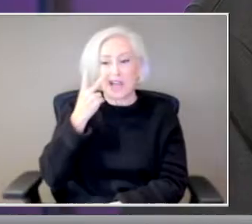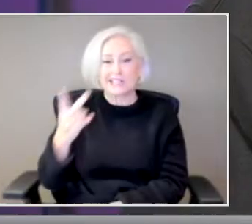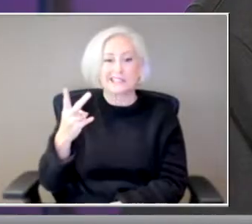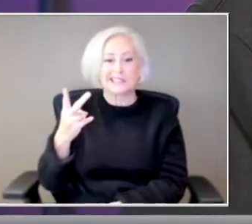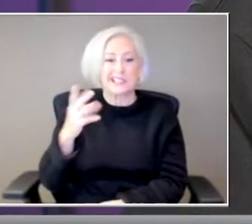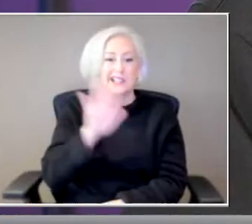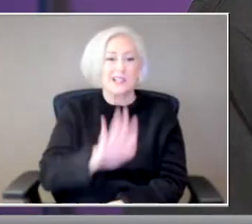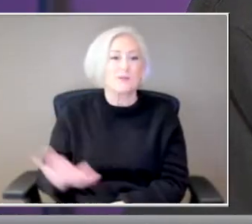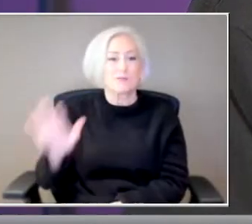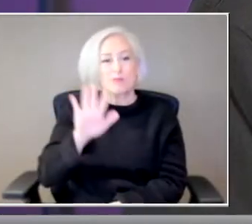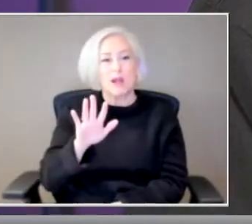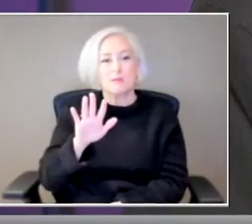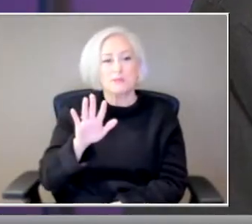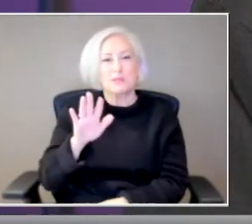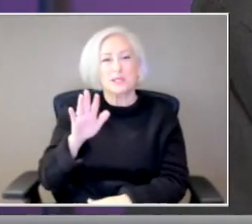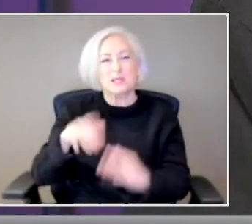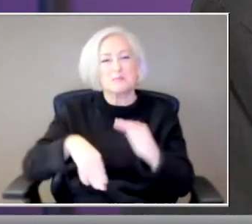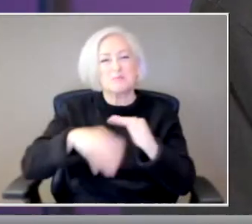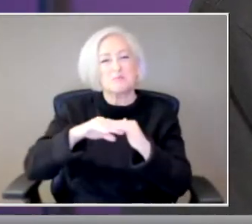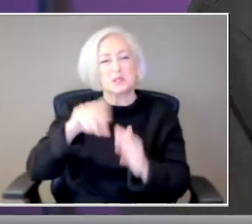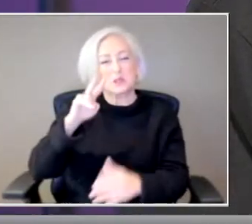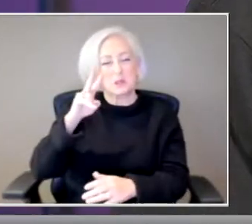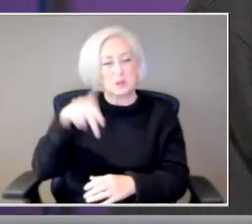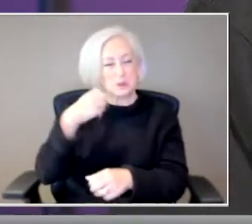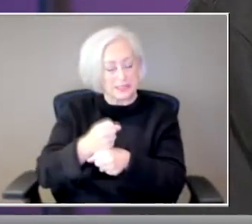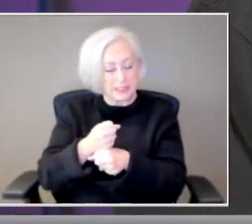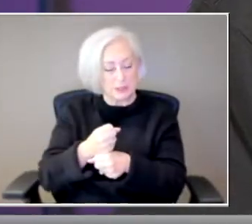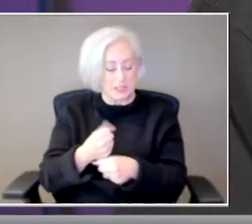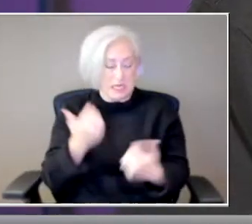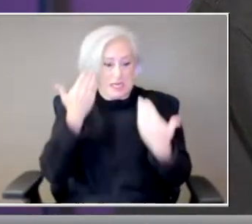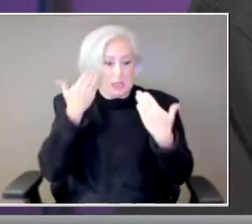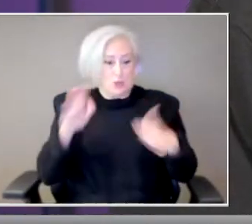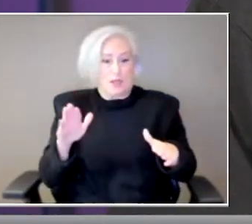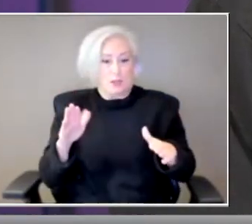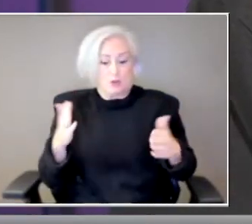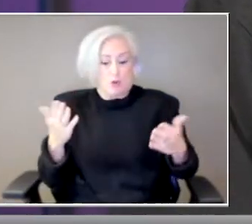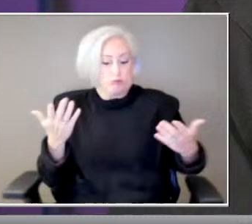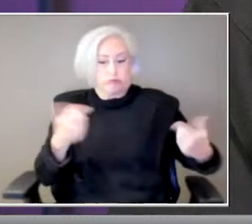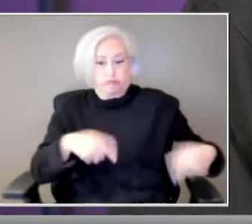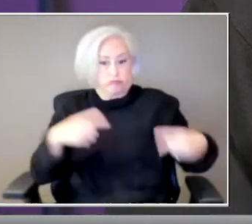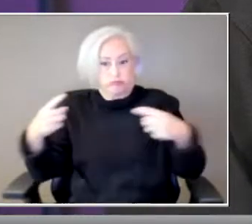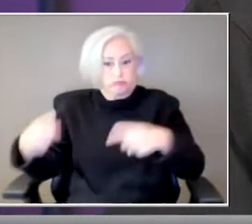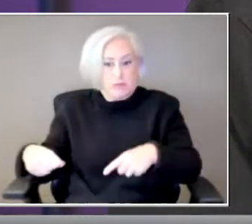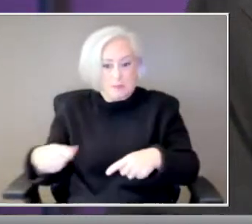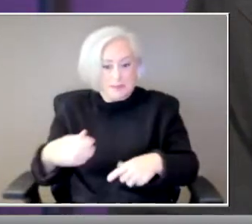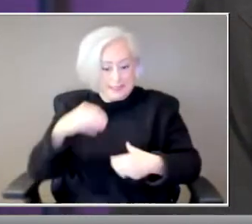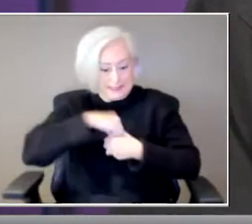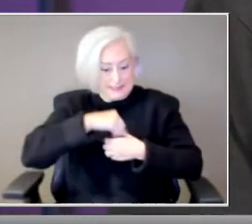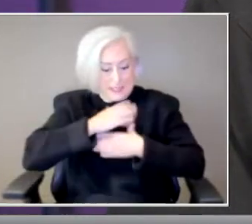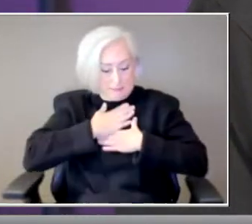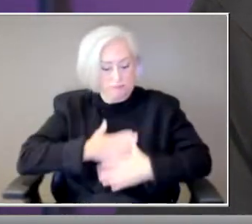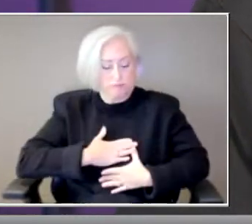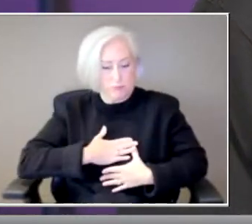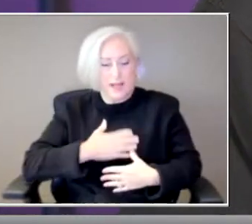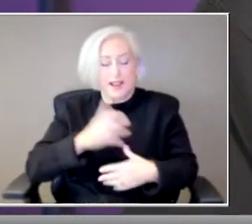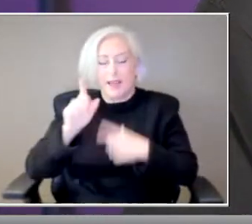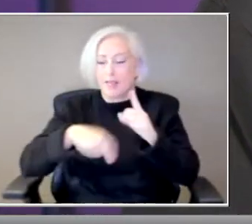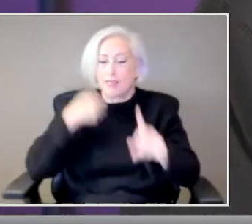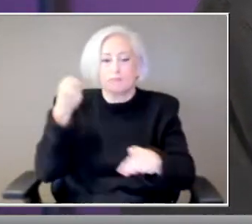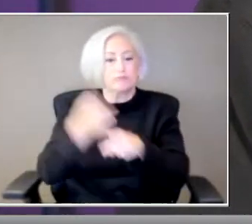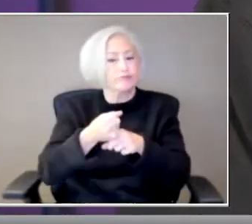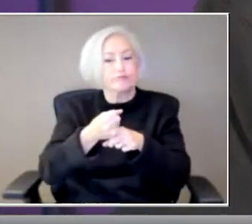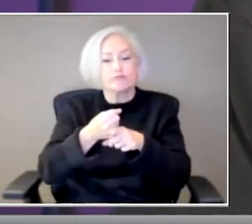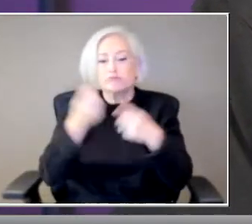years at the most. So, you know, I didn't know all this was going on. Actually, I mean, you know, and then it just hit me, you know, and I'm